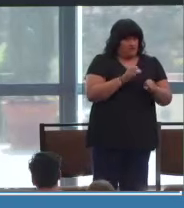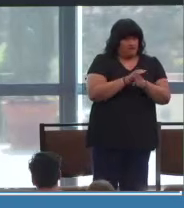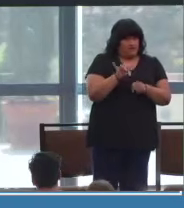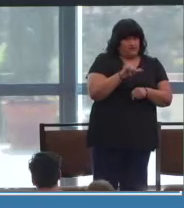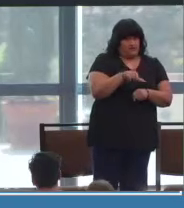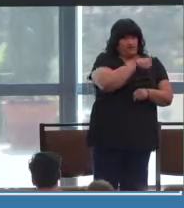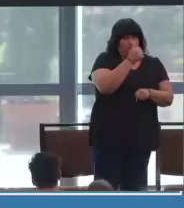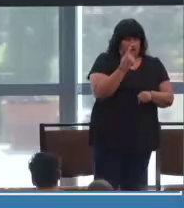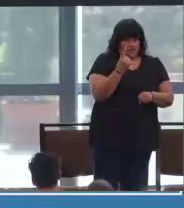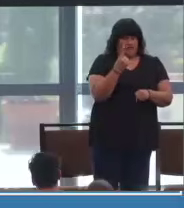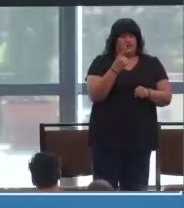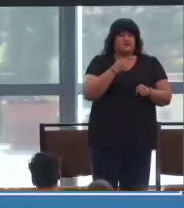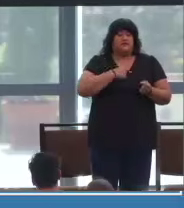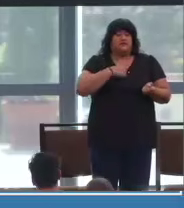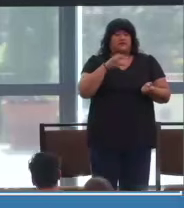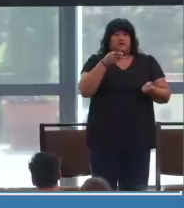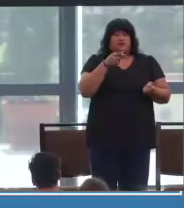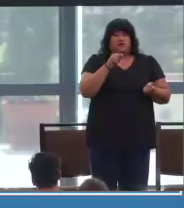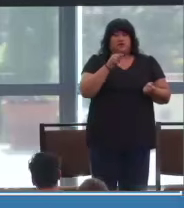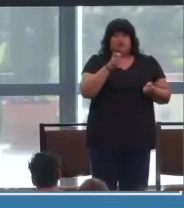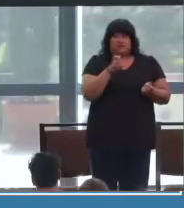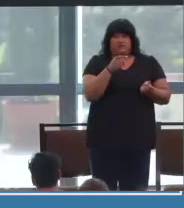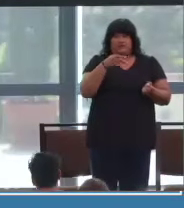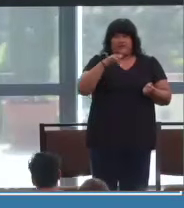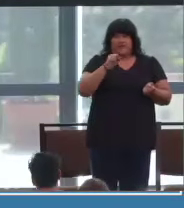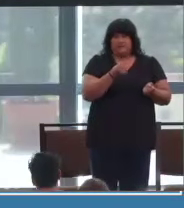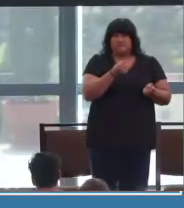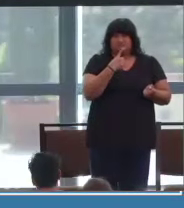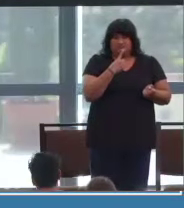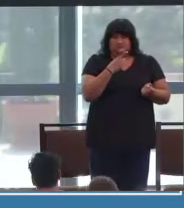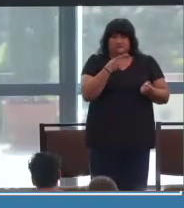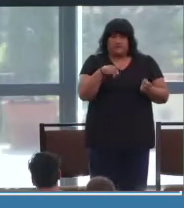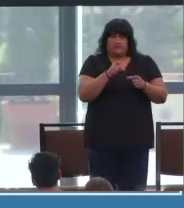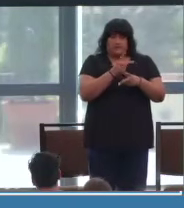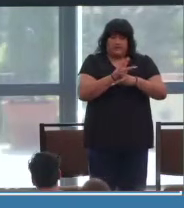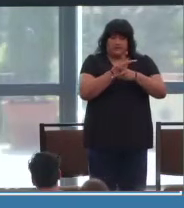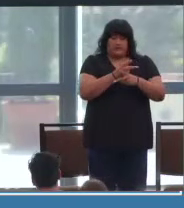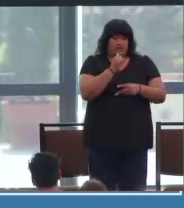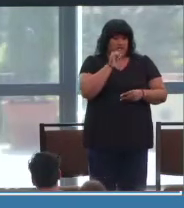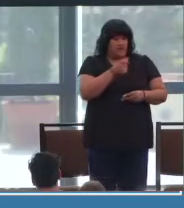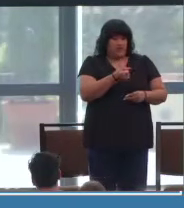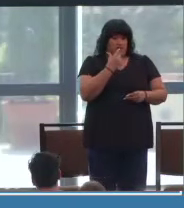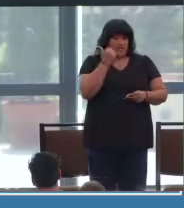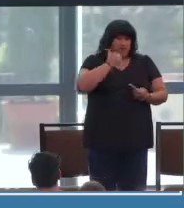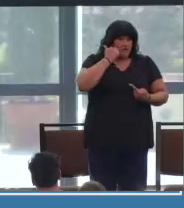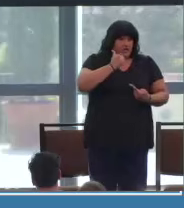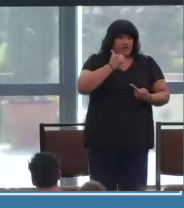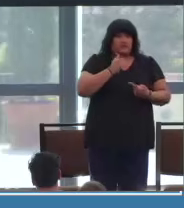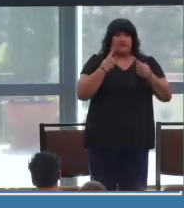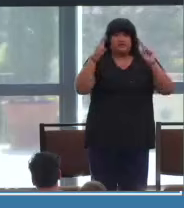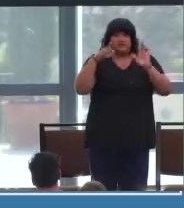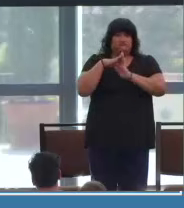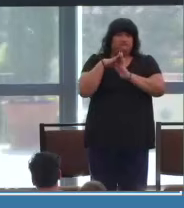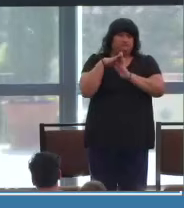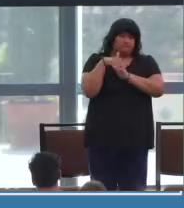progestin-only containing pills. You have to be a little bit more careful if you don't take them regularly. If you miss a few days, they lose their efficacy. So